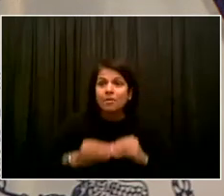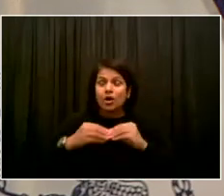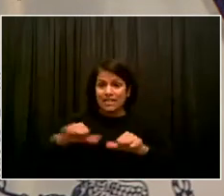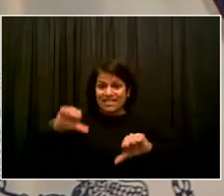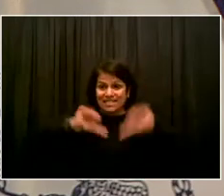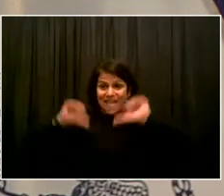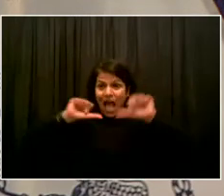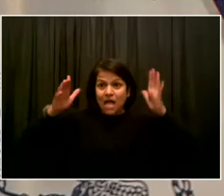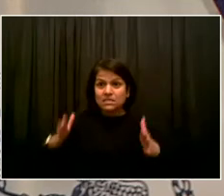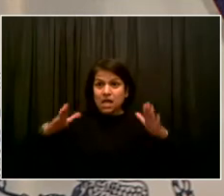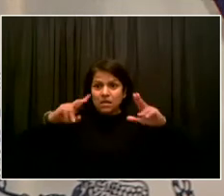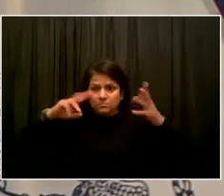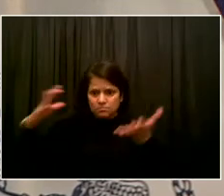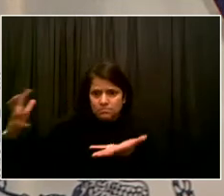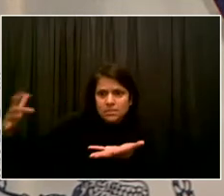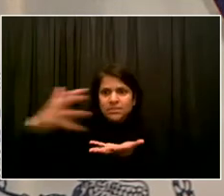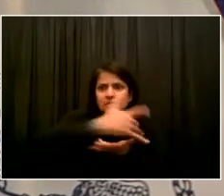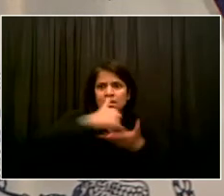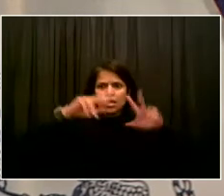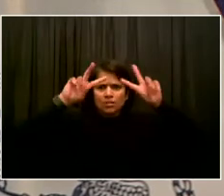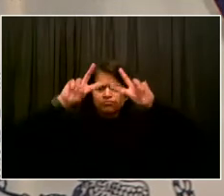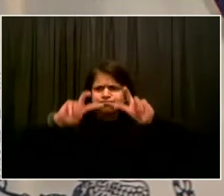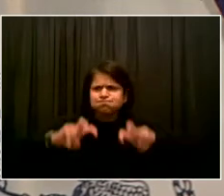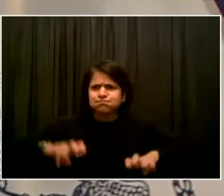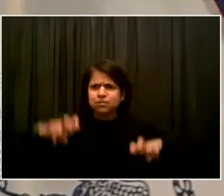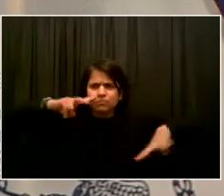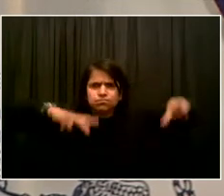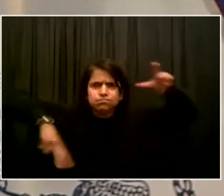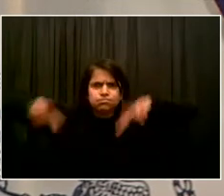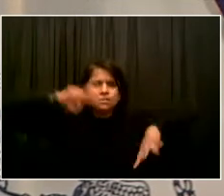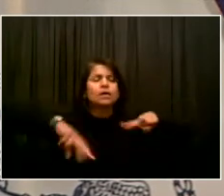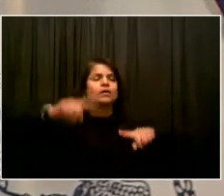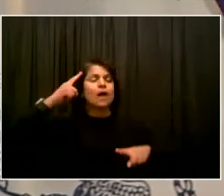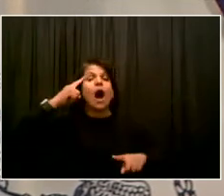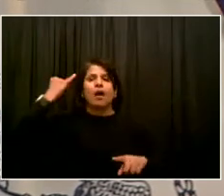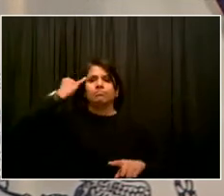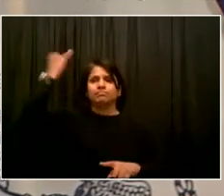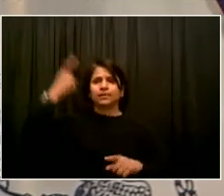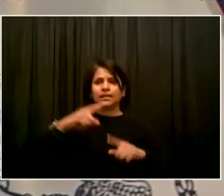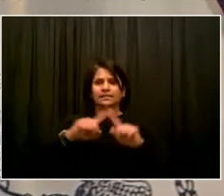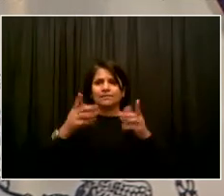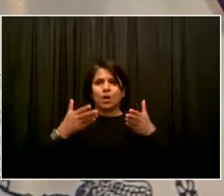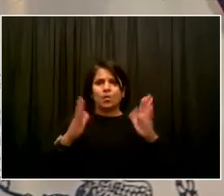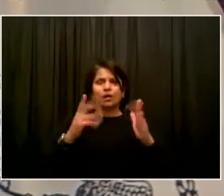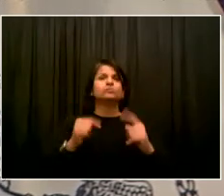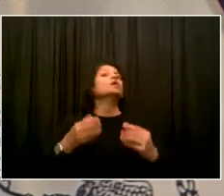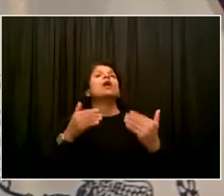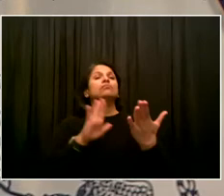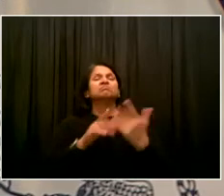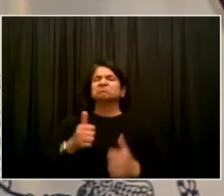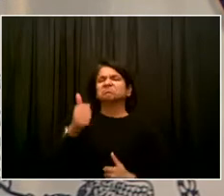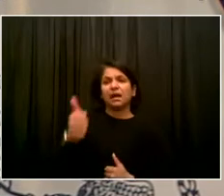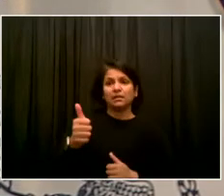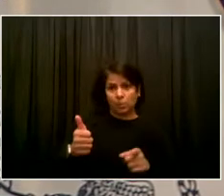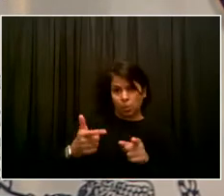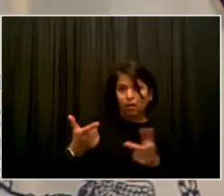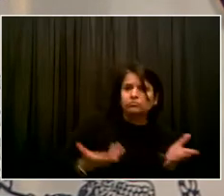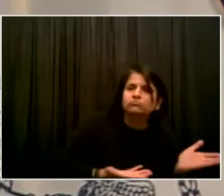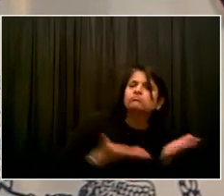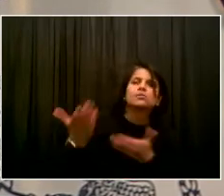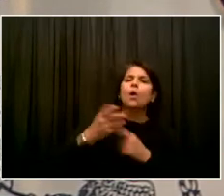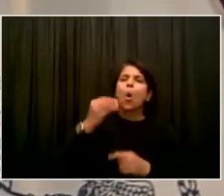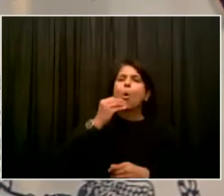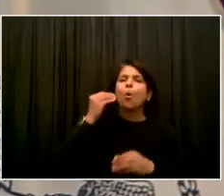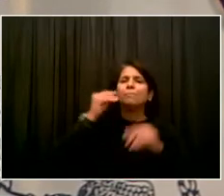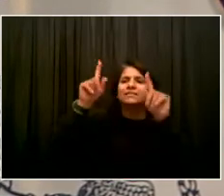been working on this approach. What we needed was the supply. Really appreciate the supply we're getting from the state. We're going to get a supply from the federal government as well. This gives us a new